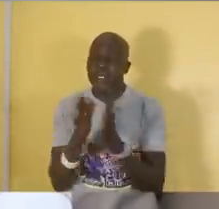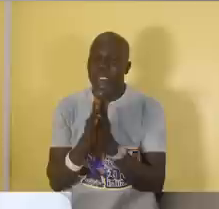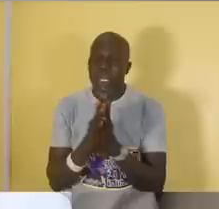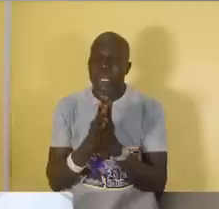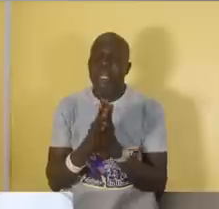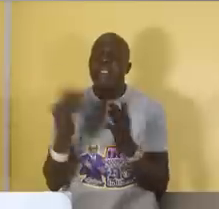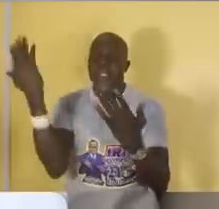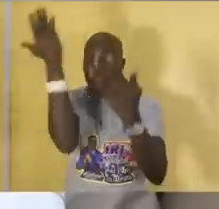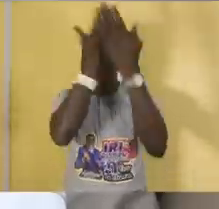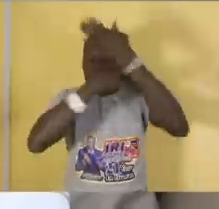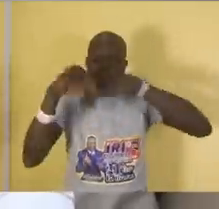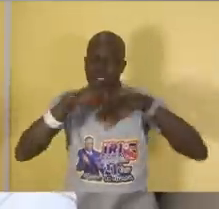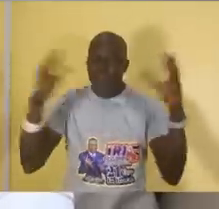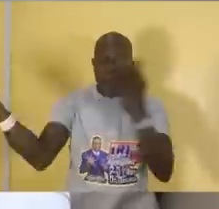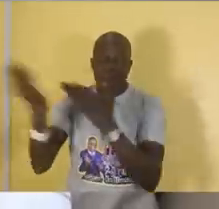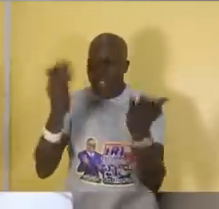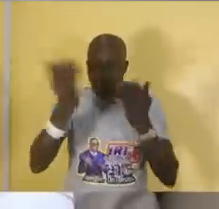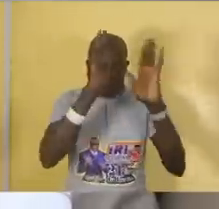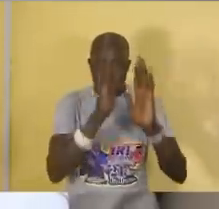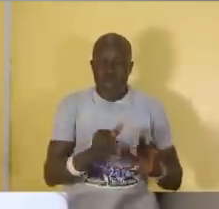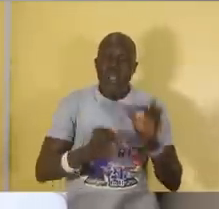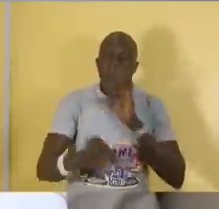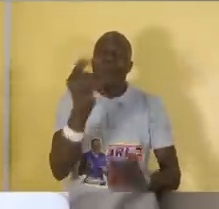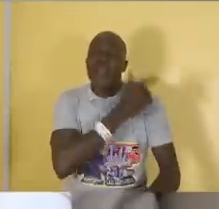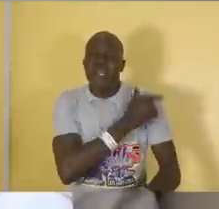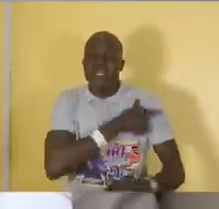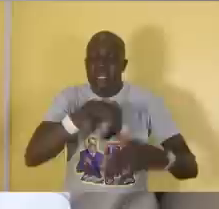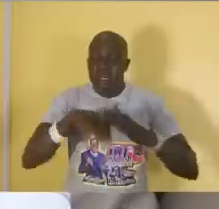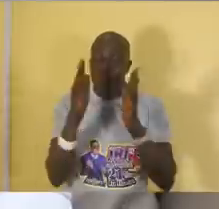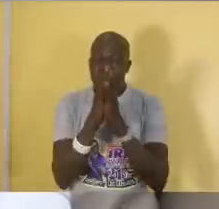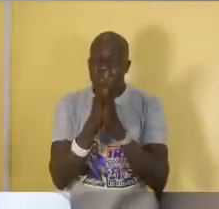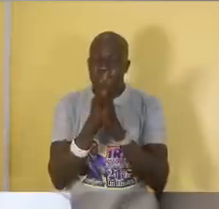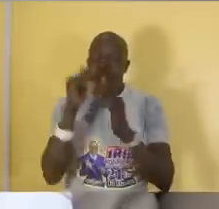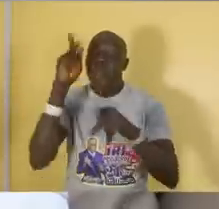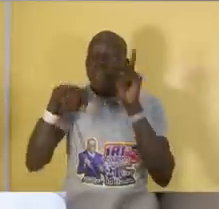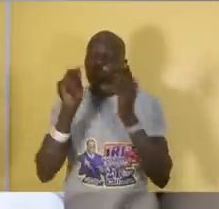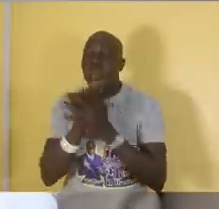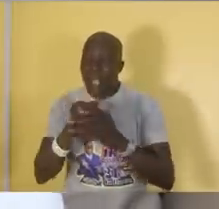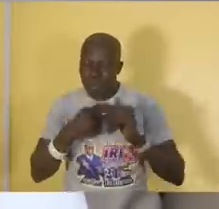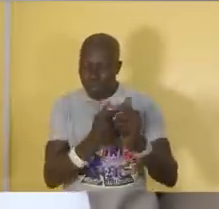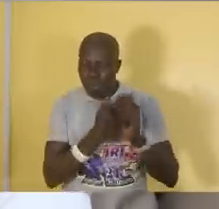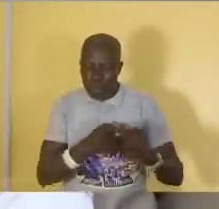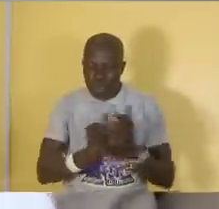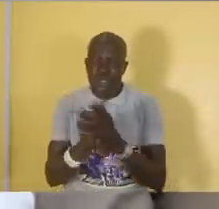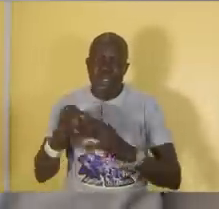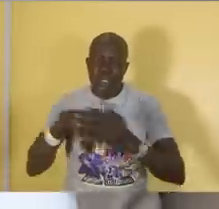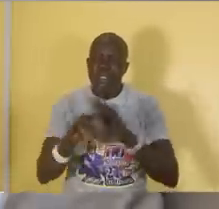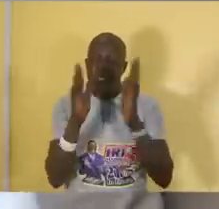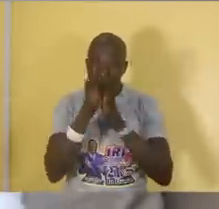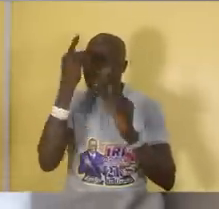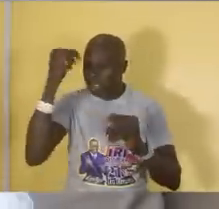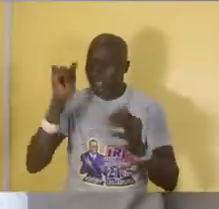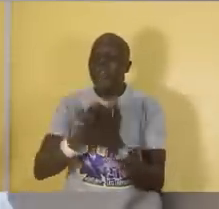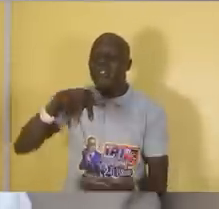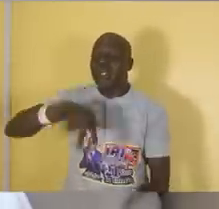prayer, the kingdom of darkness will stay. Ben, you buy your leg. If you are lazy or sluggish, people will pursue you in prayer. Hey, and